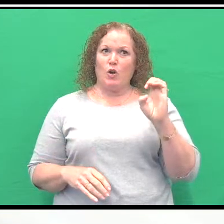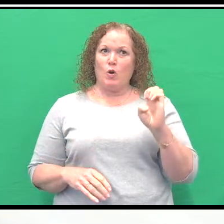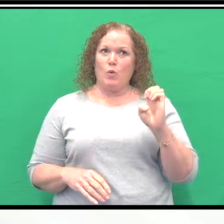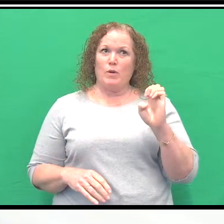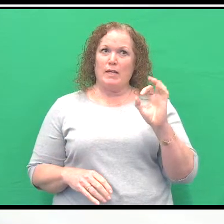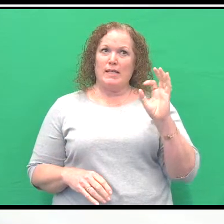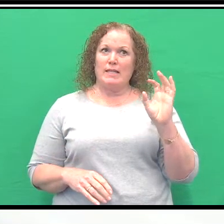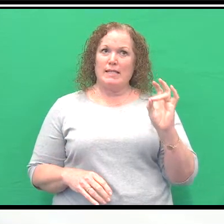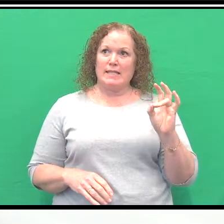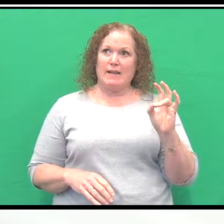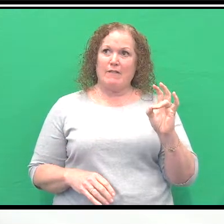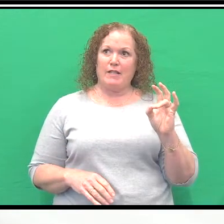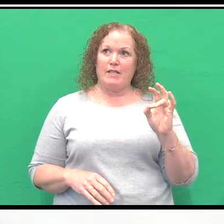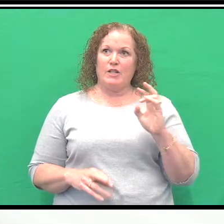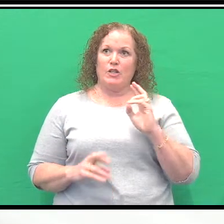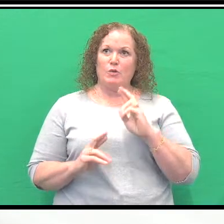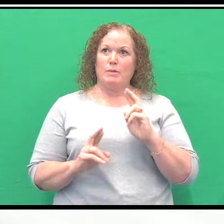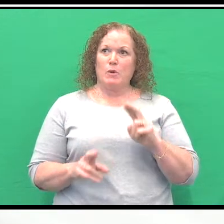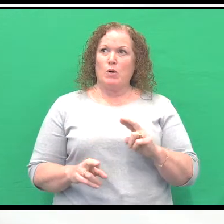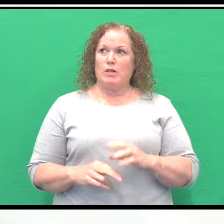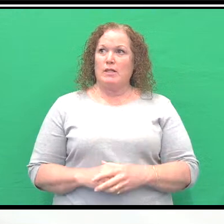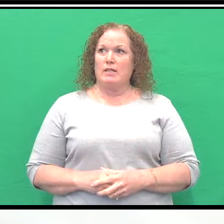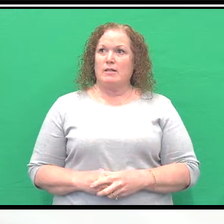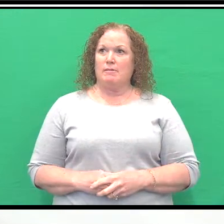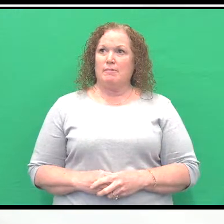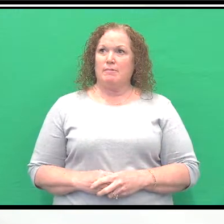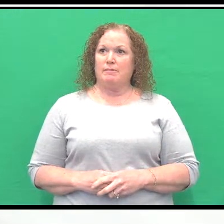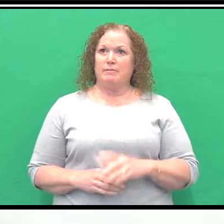you. Anybody have any questions?